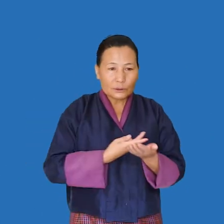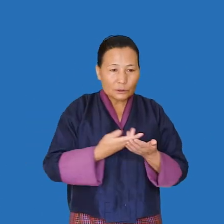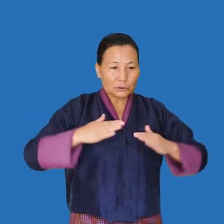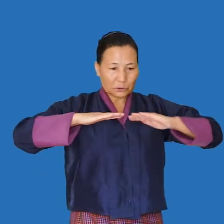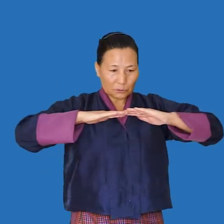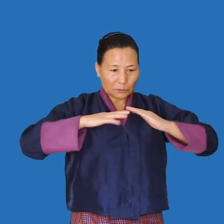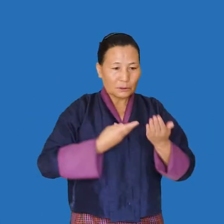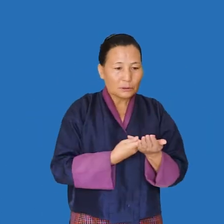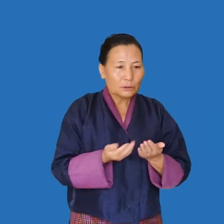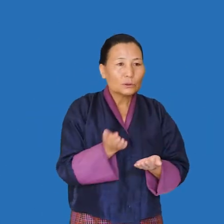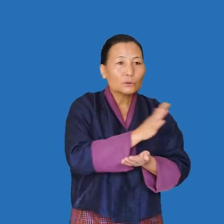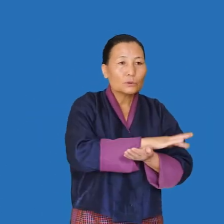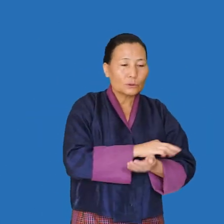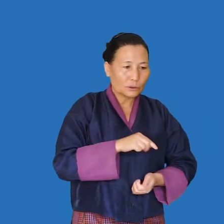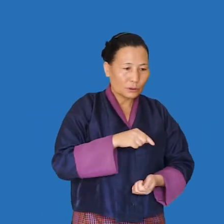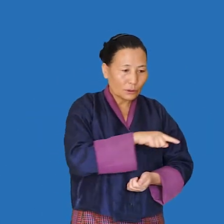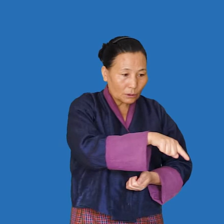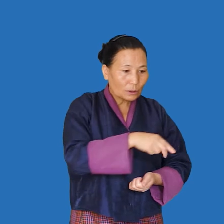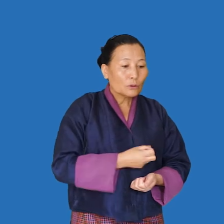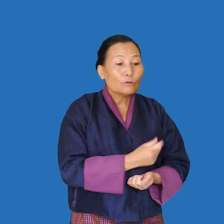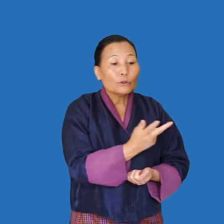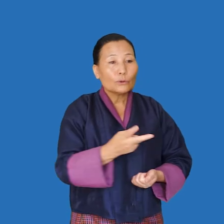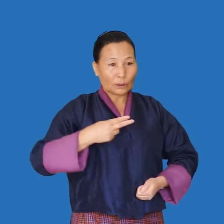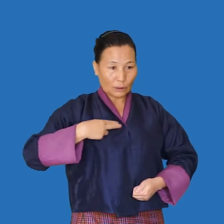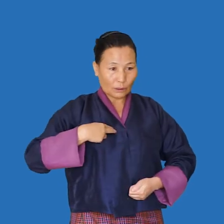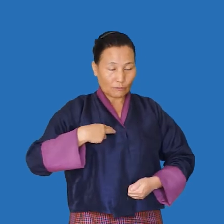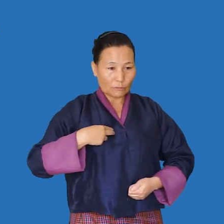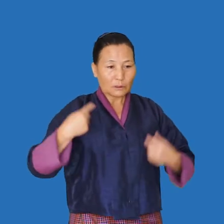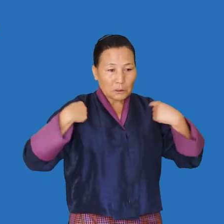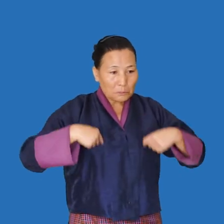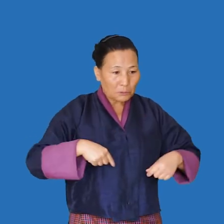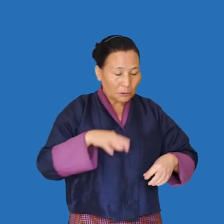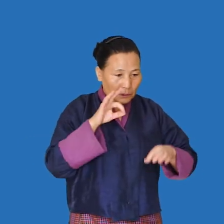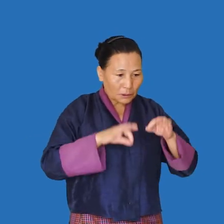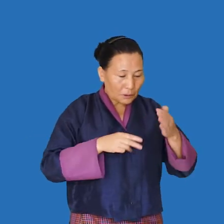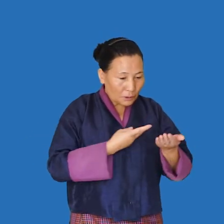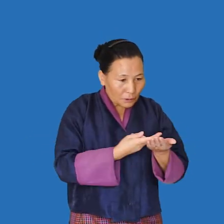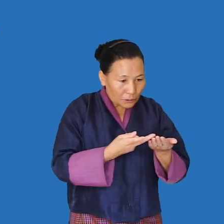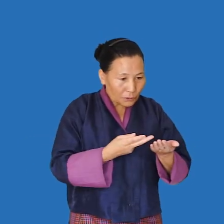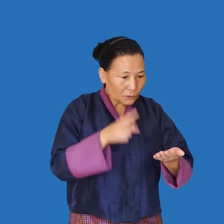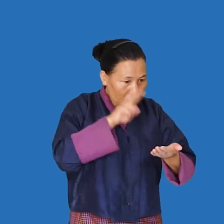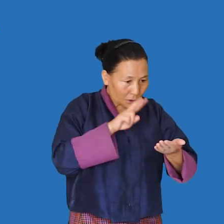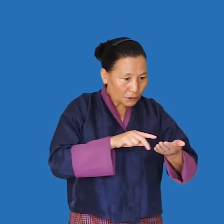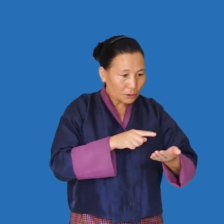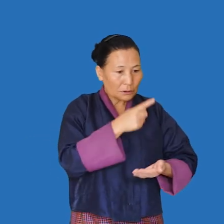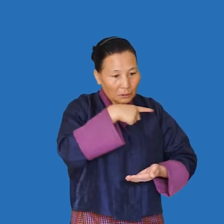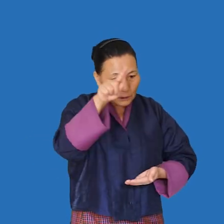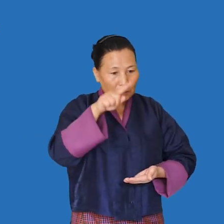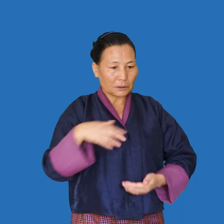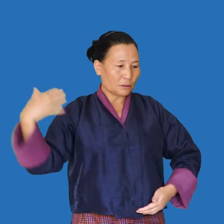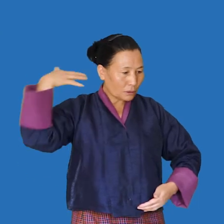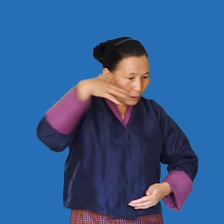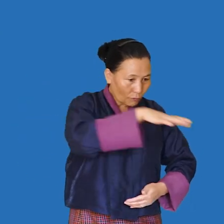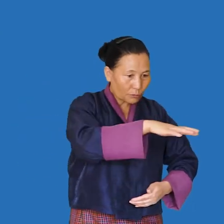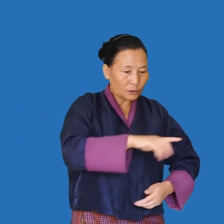the past, where news editors serve as gatekeepers of truths, anybody on social